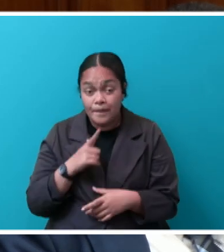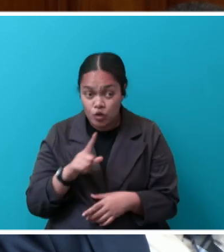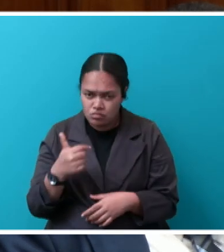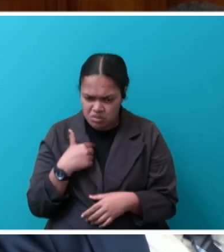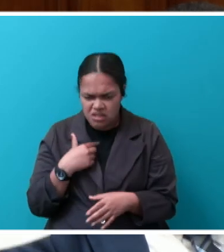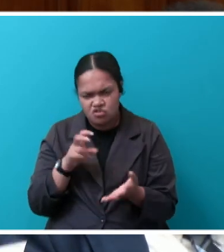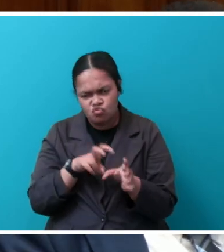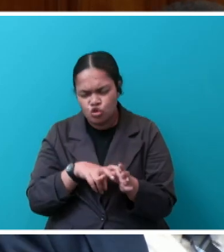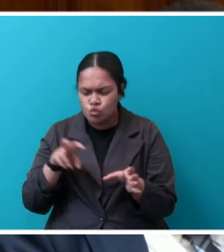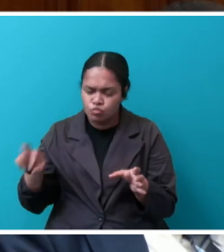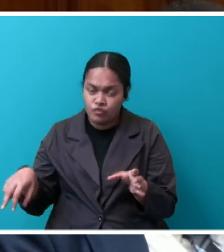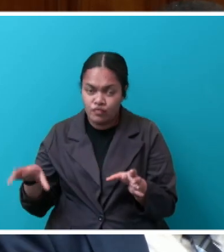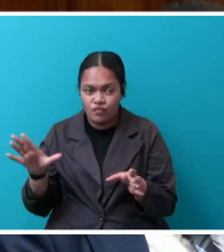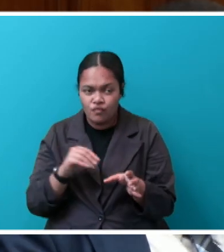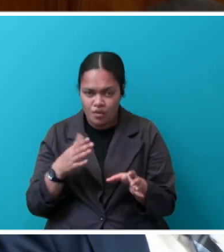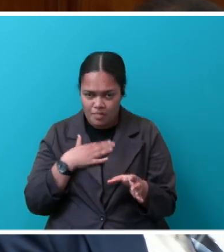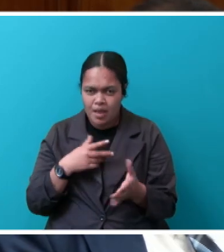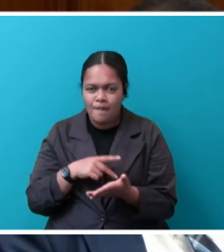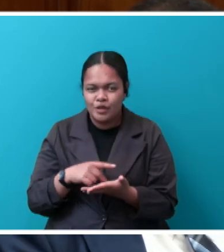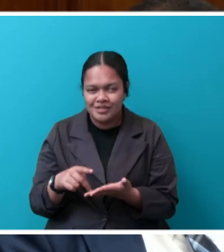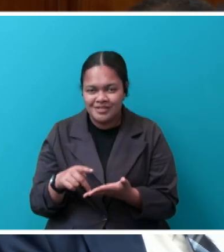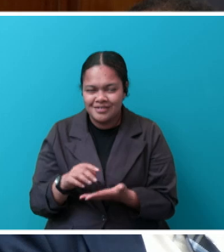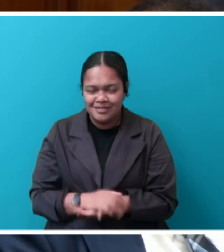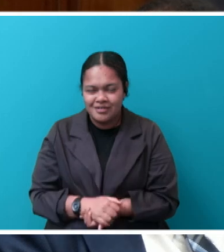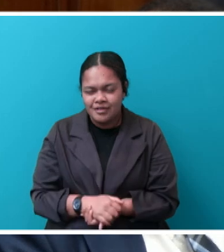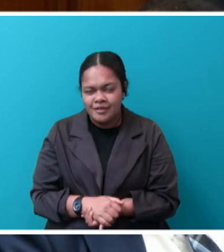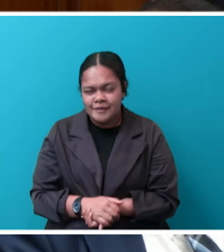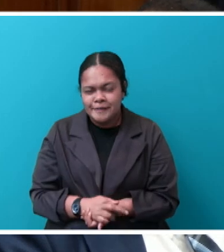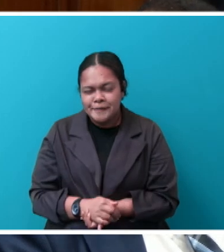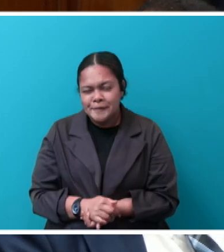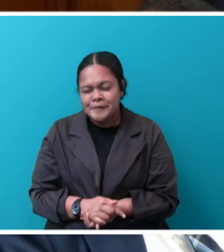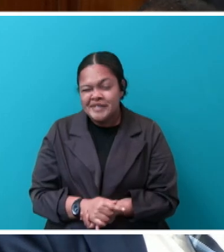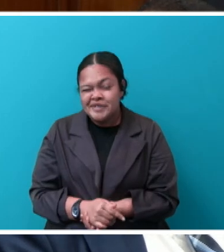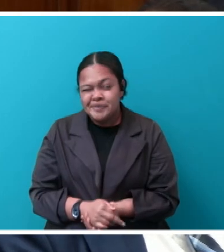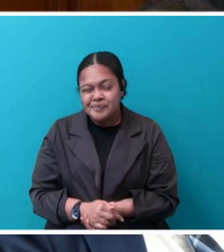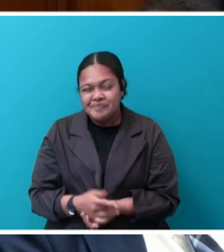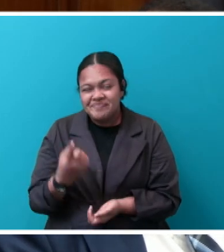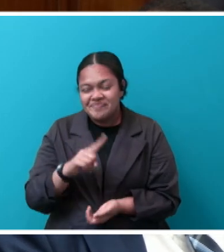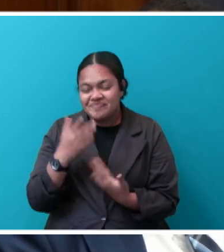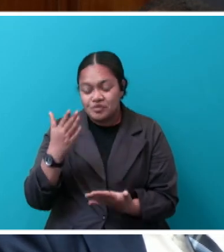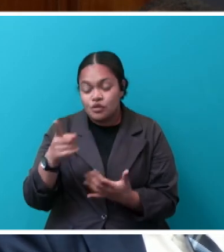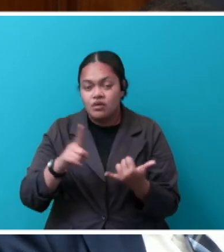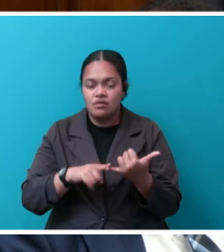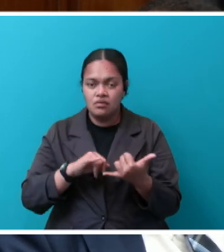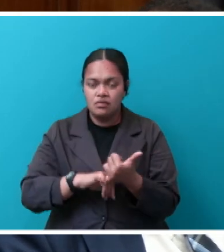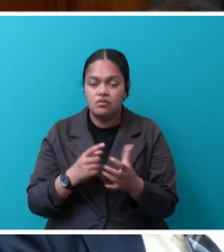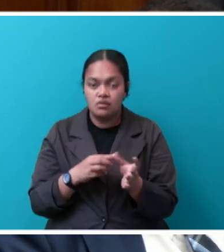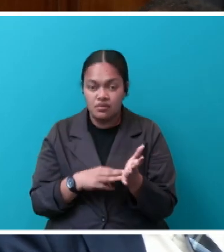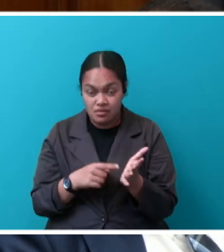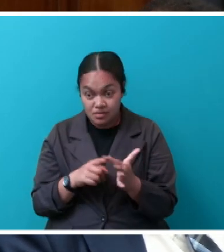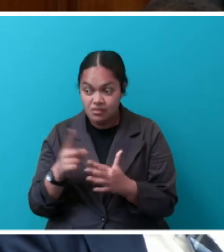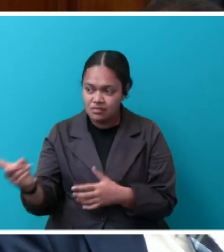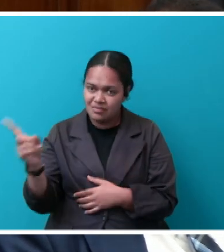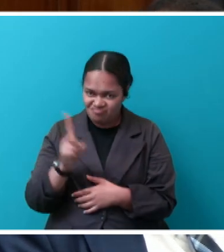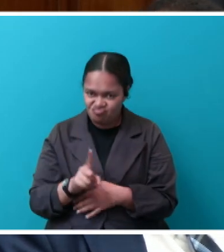from my position. And Honorable Usamate came into Parliament, and then